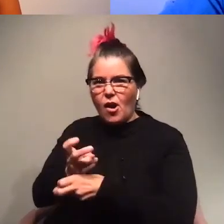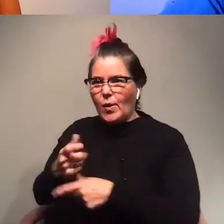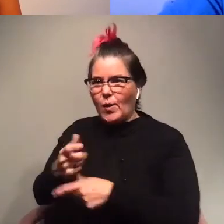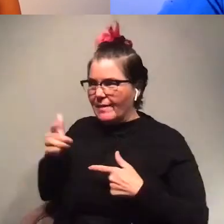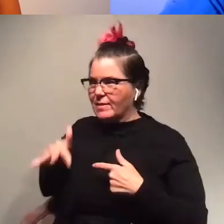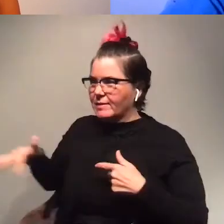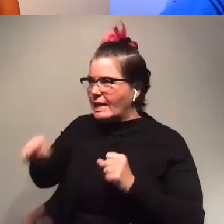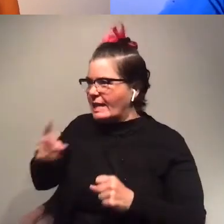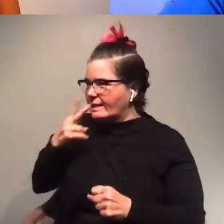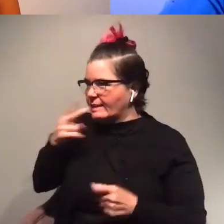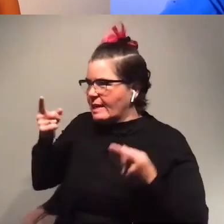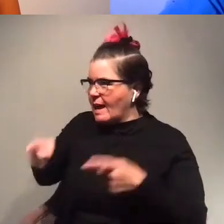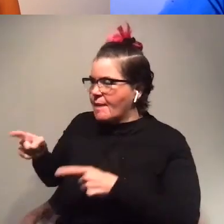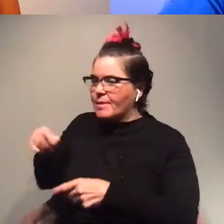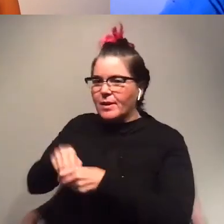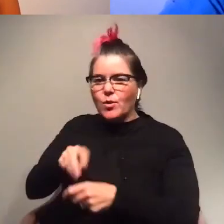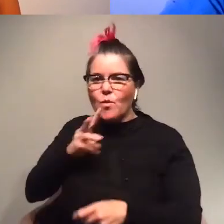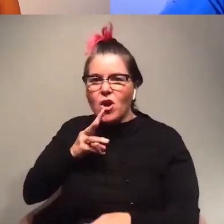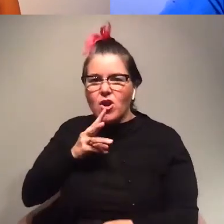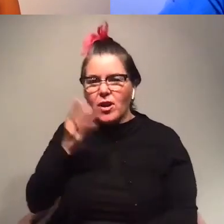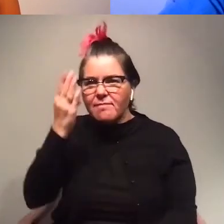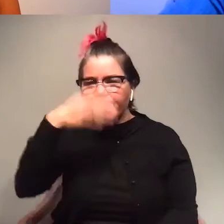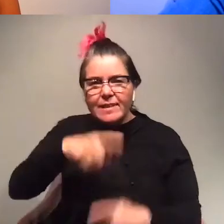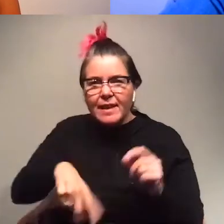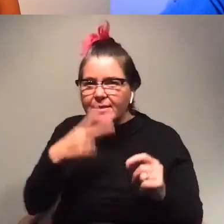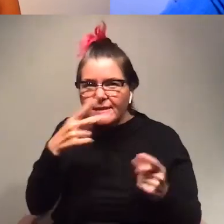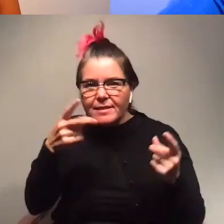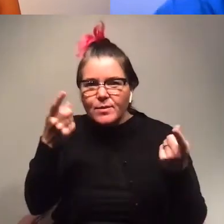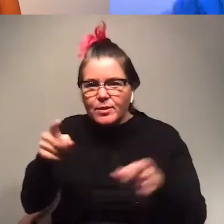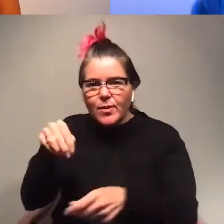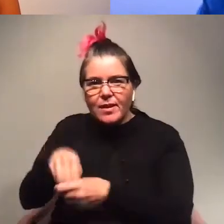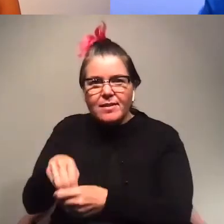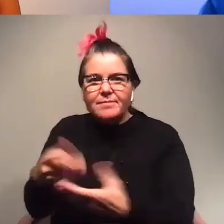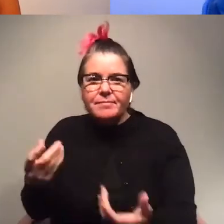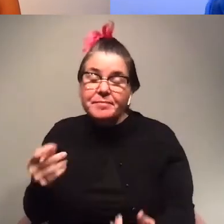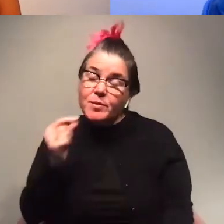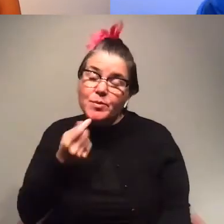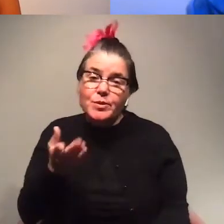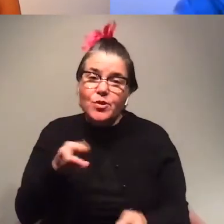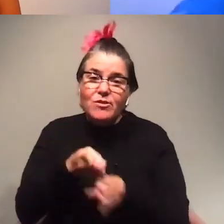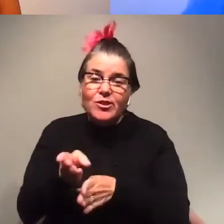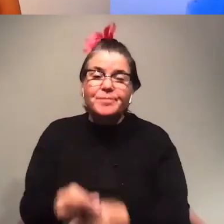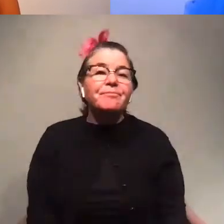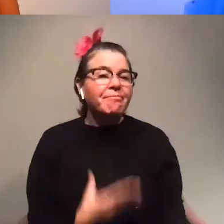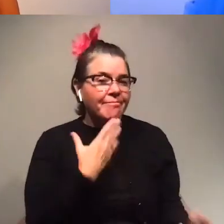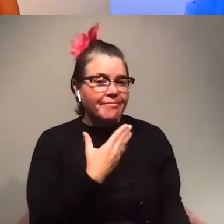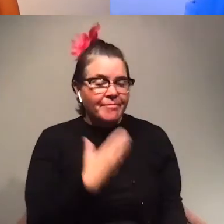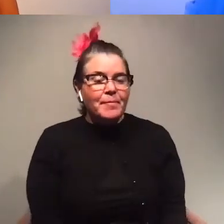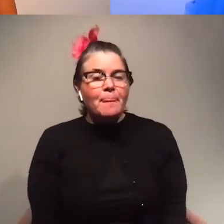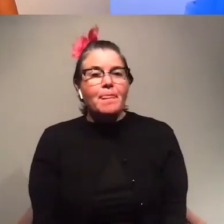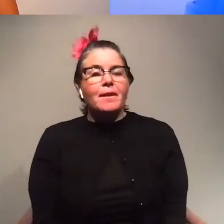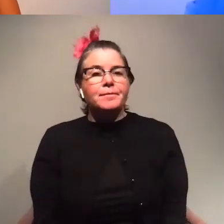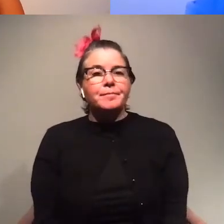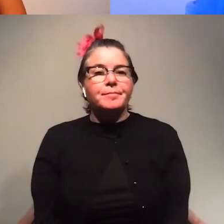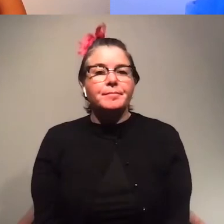what's happening, but in the water, it's really hard to know what's going on. So that's really cool. I like what you're doing. Yeah, thank you. Yeah. Well,